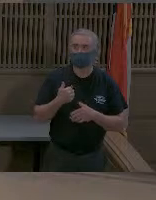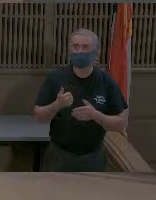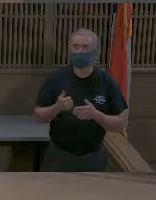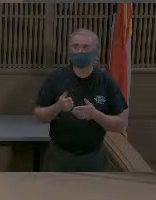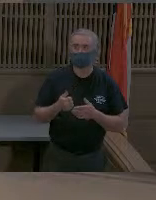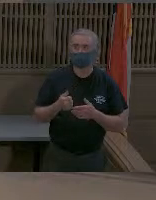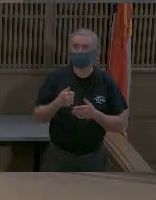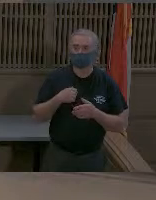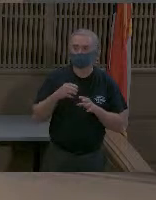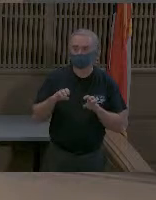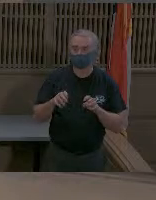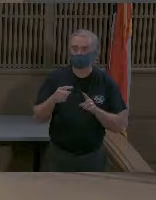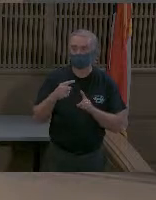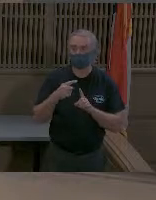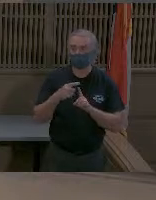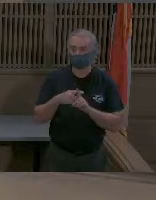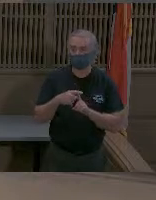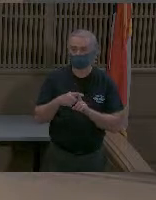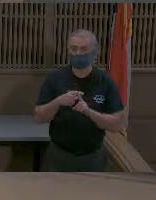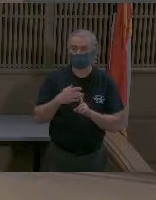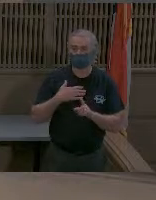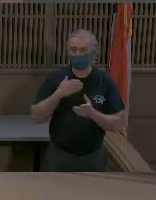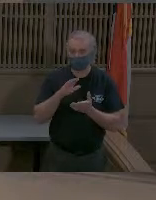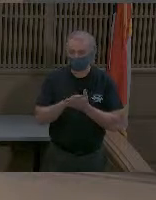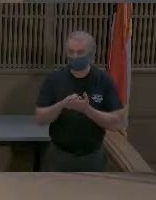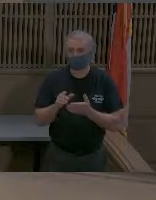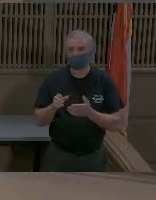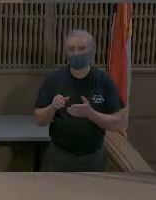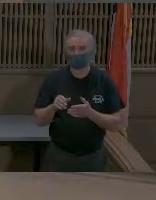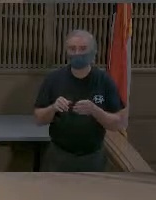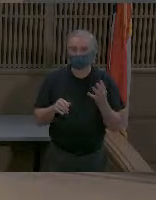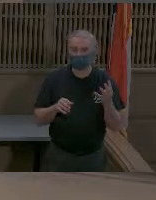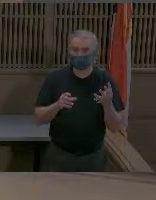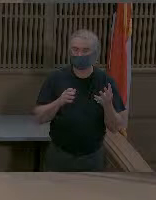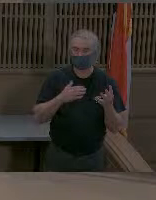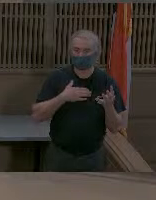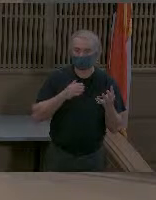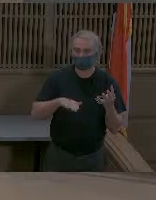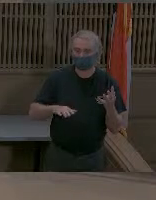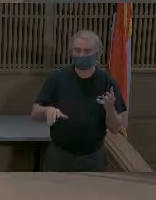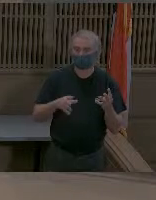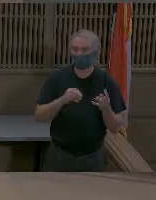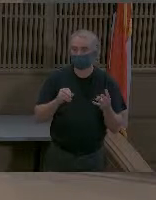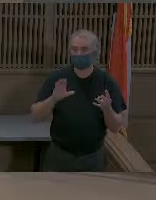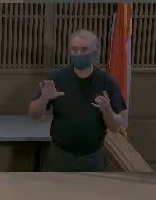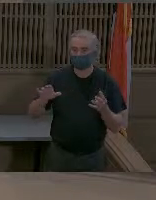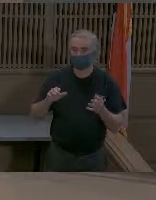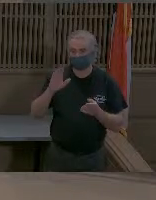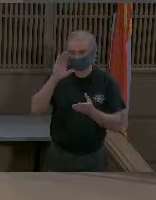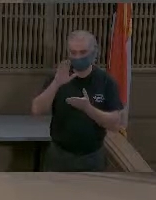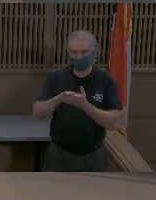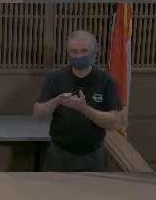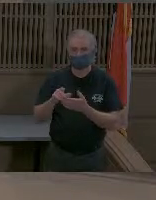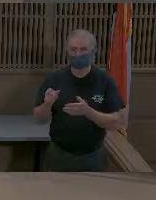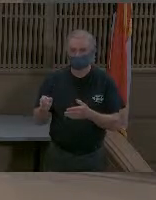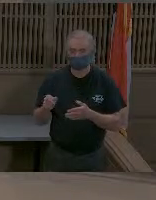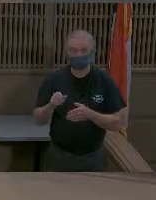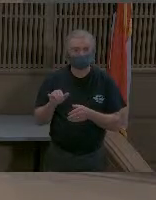was positive for COVID, as well as my wife, 4 of my children, and their spouses, all at the same